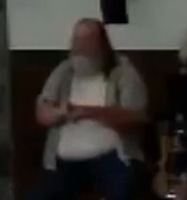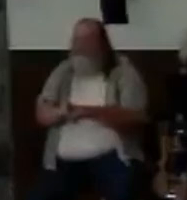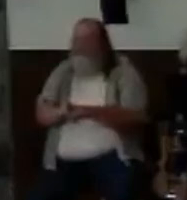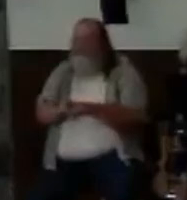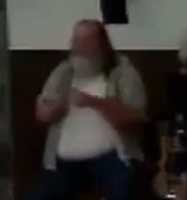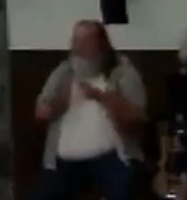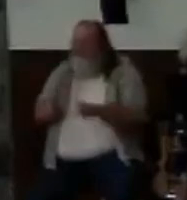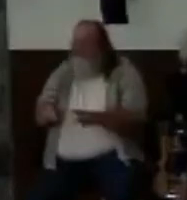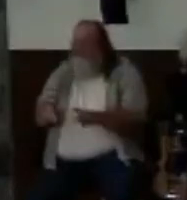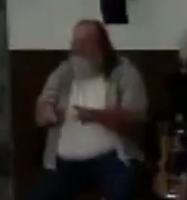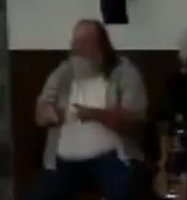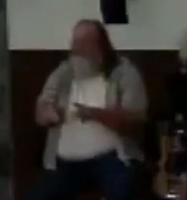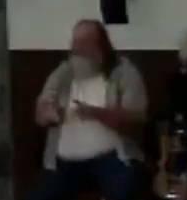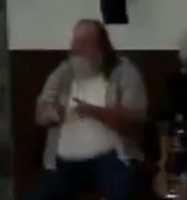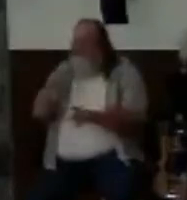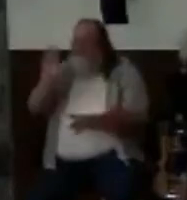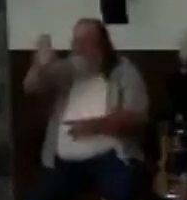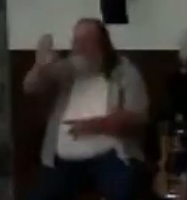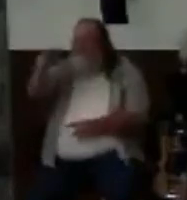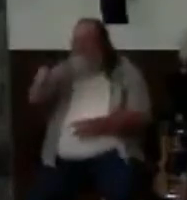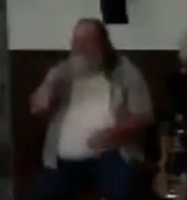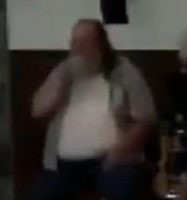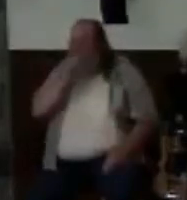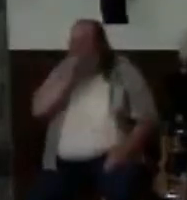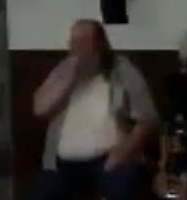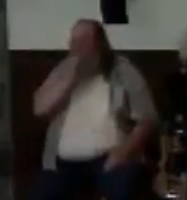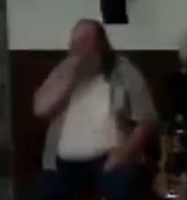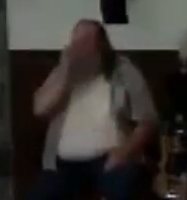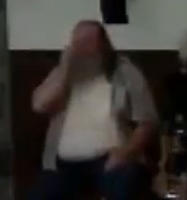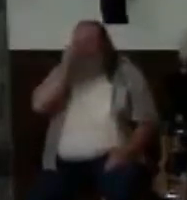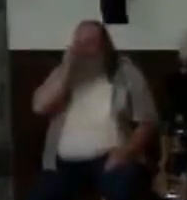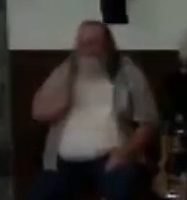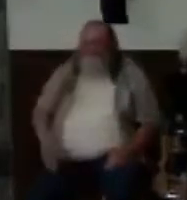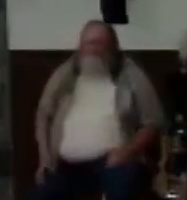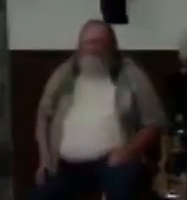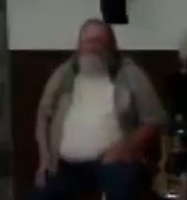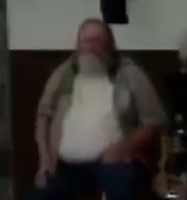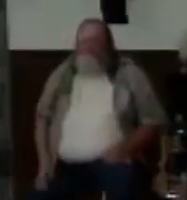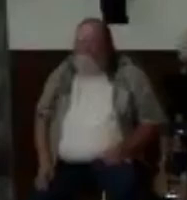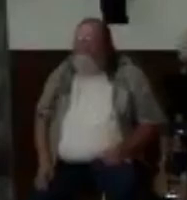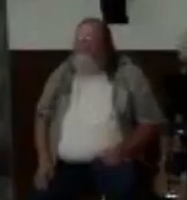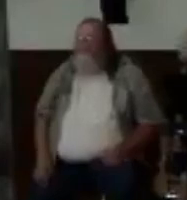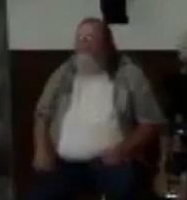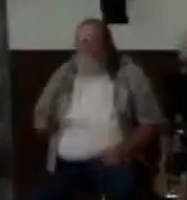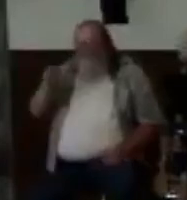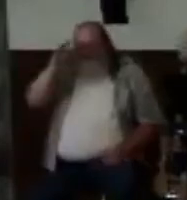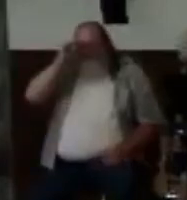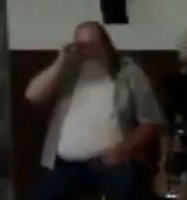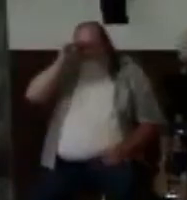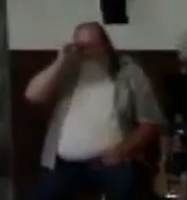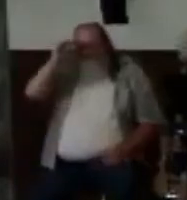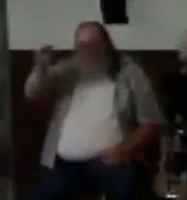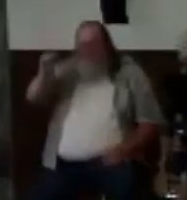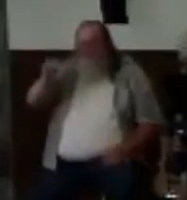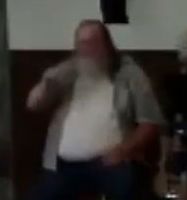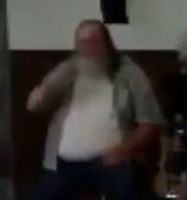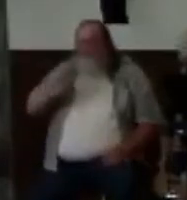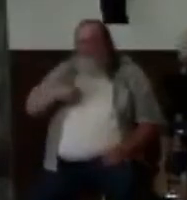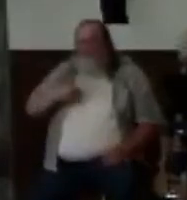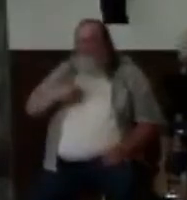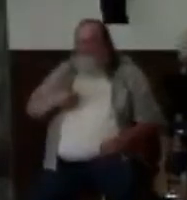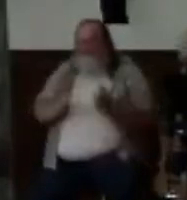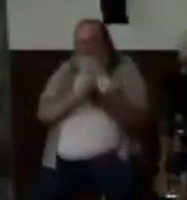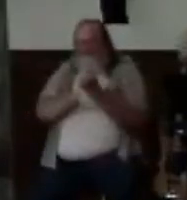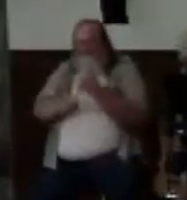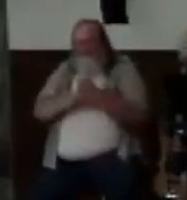the demands of the prophets are based on these two commandments. Man has made up the rest.